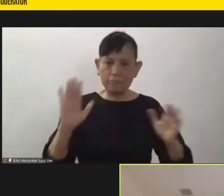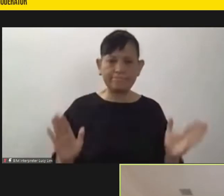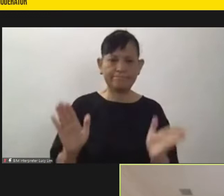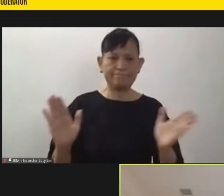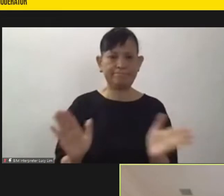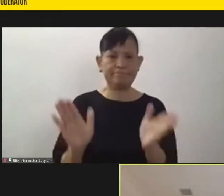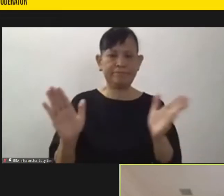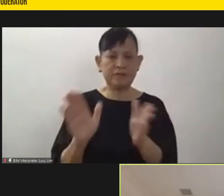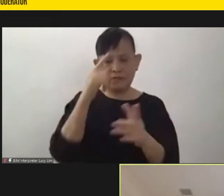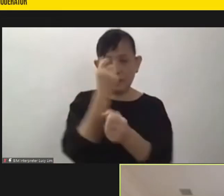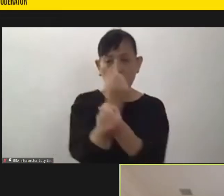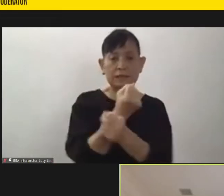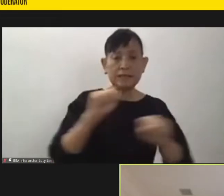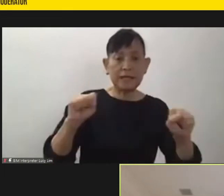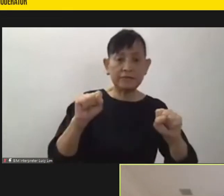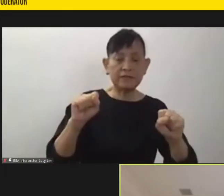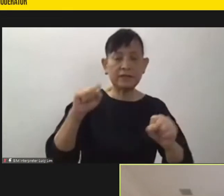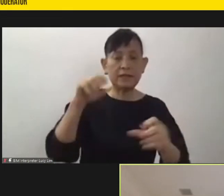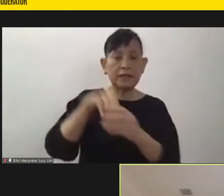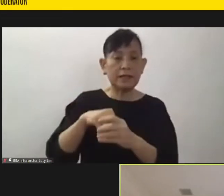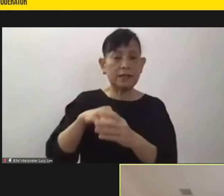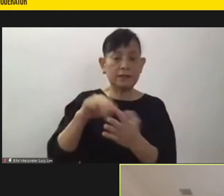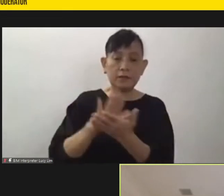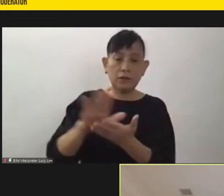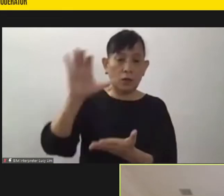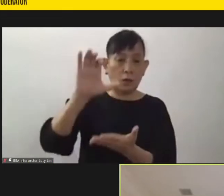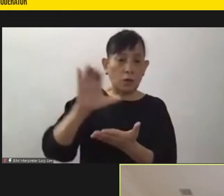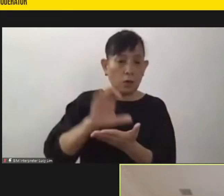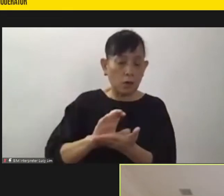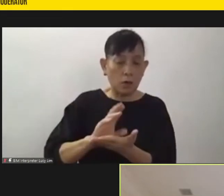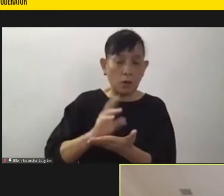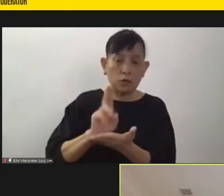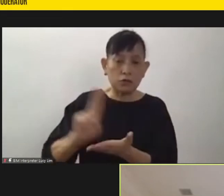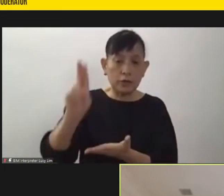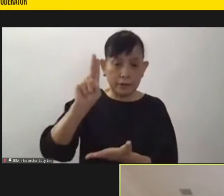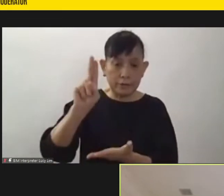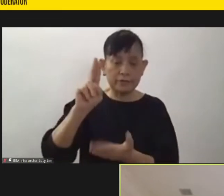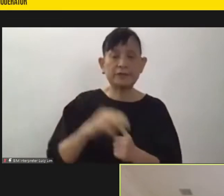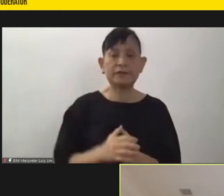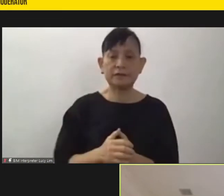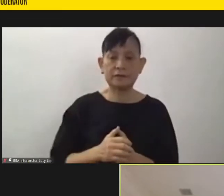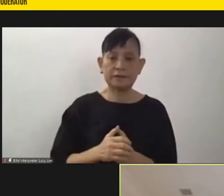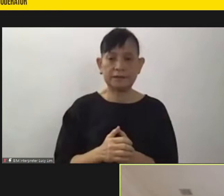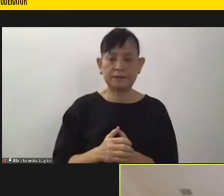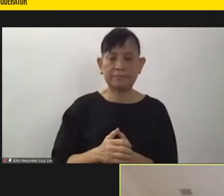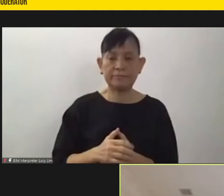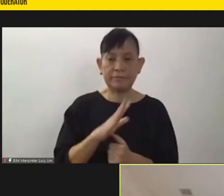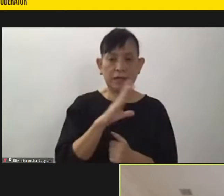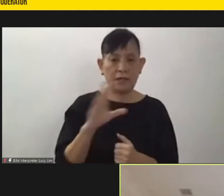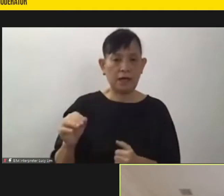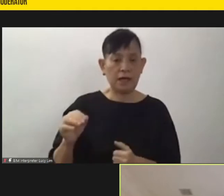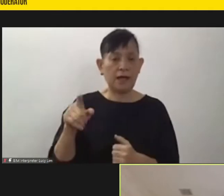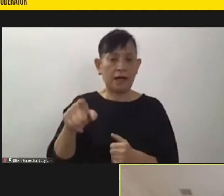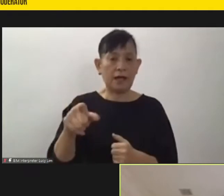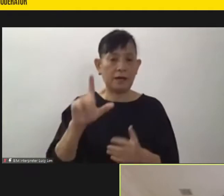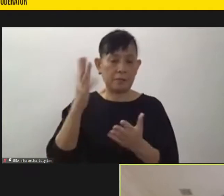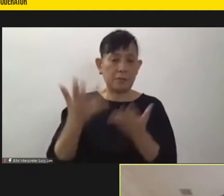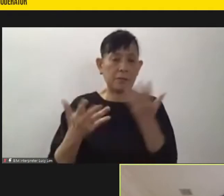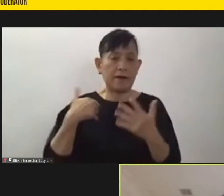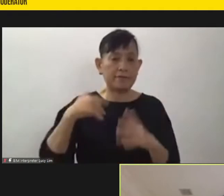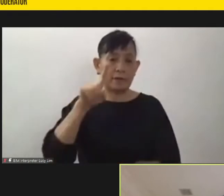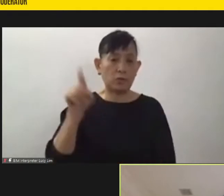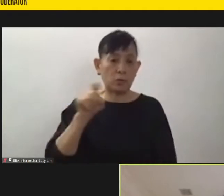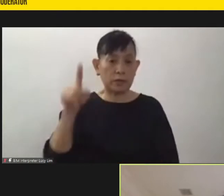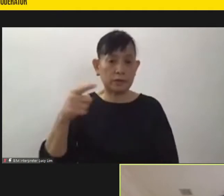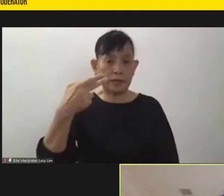ensure safety in higher education and institution. But I do have some questions for Anis to follow up, because you